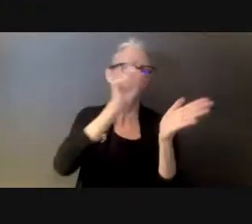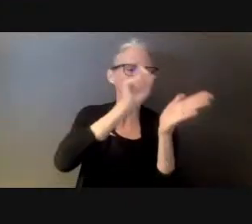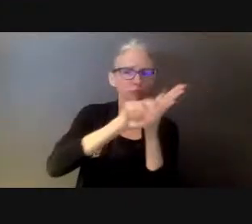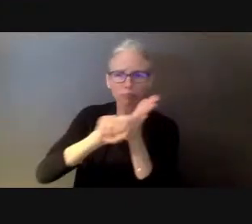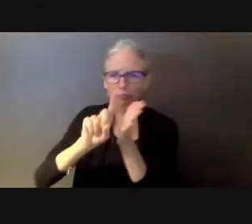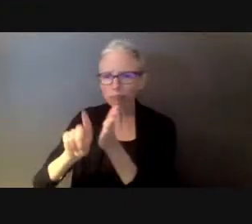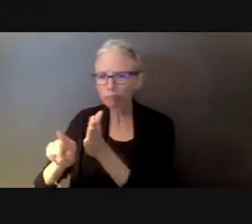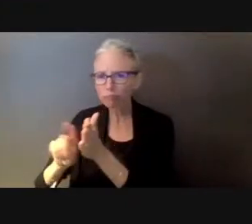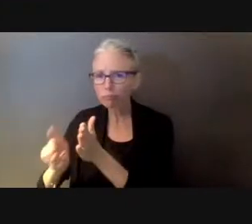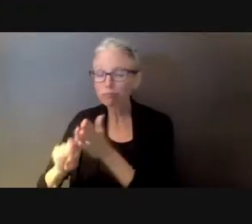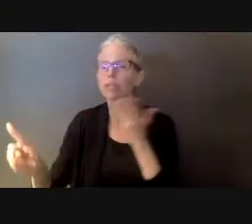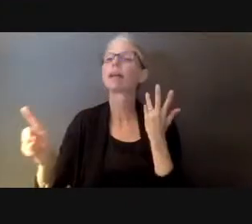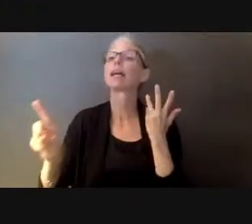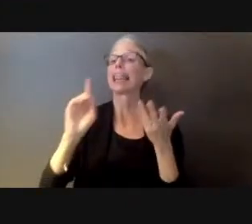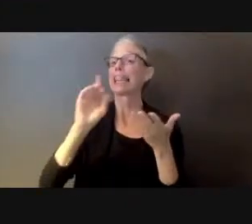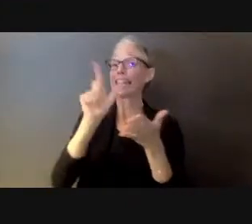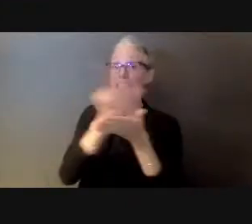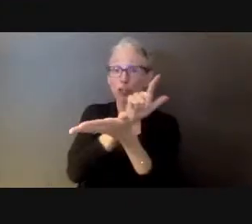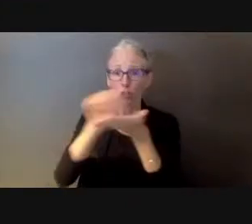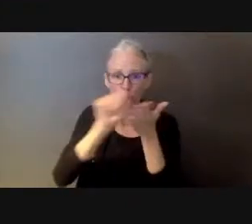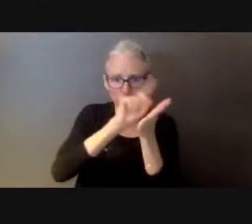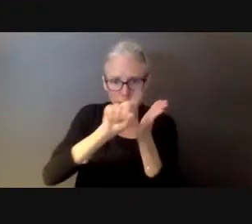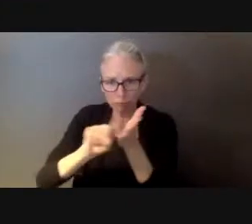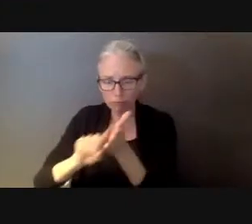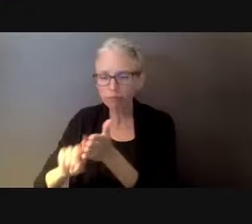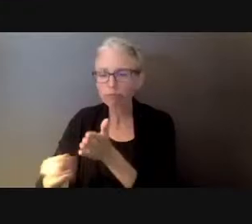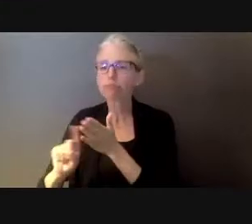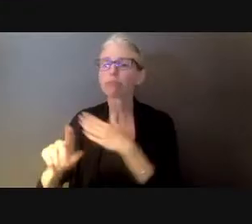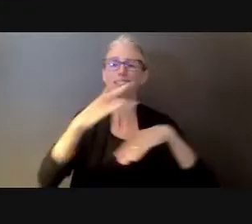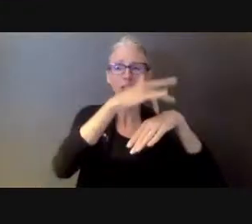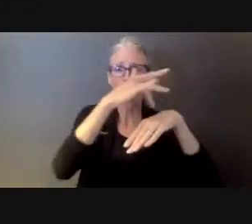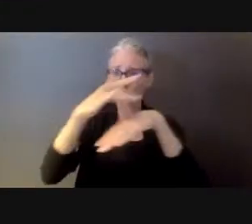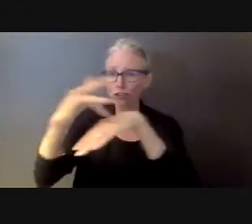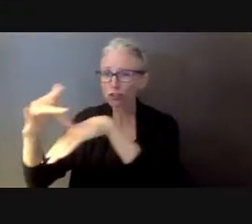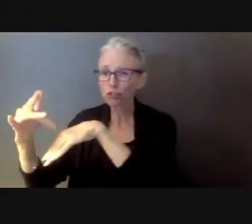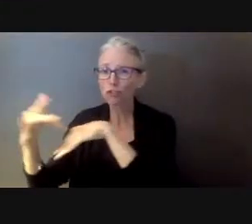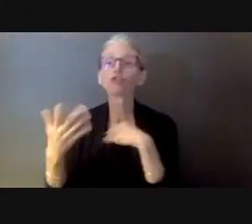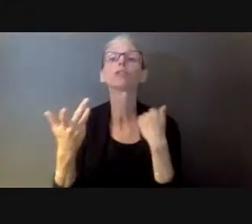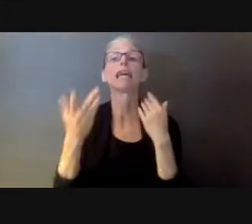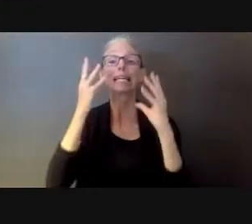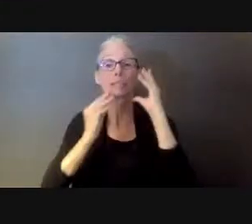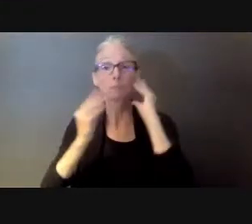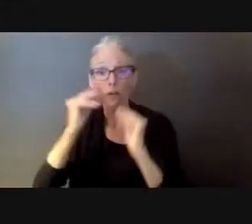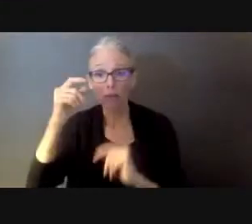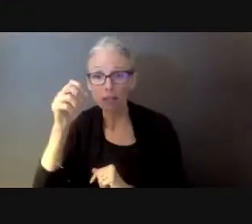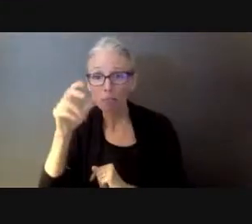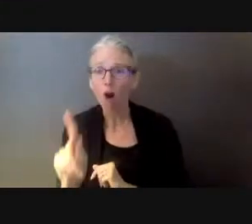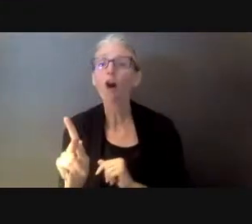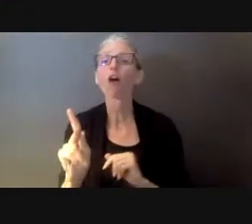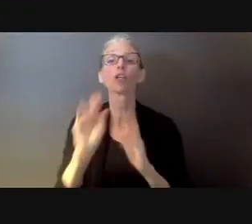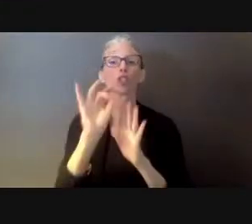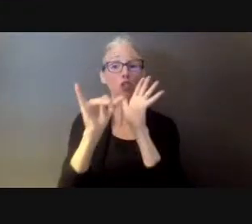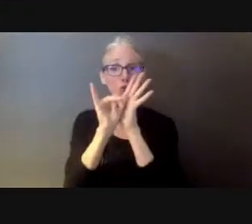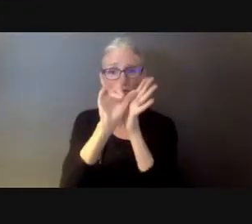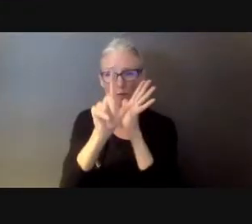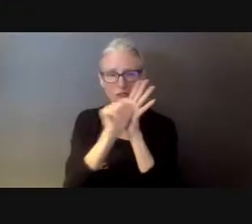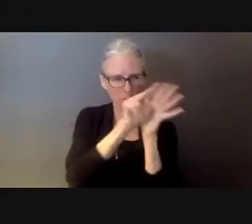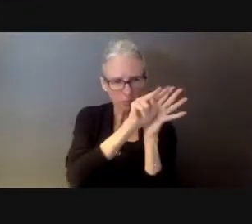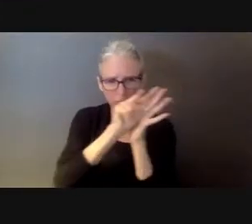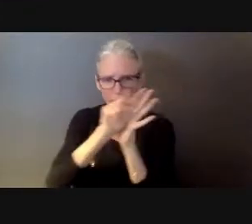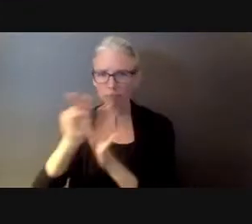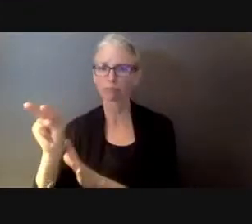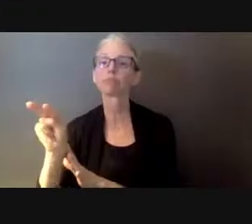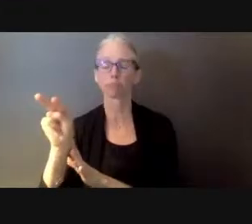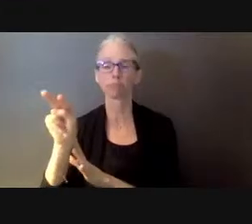literature, as well as reviews of YouTube videos. And we undertook this work through collaborations with a number of partner